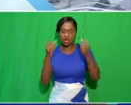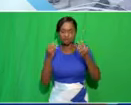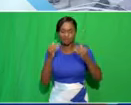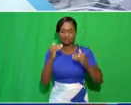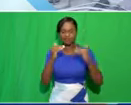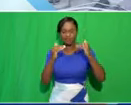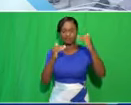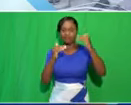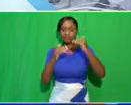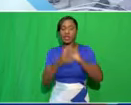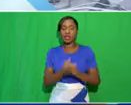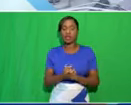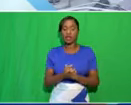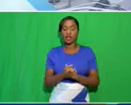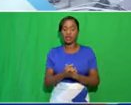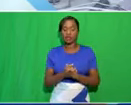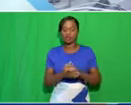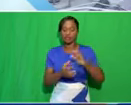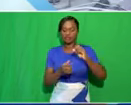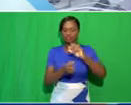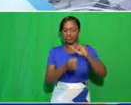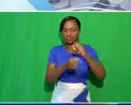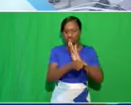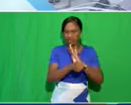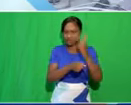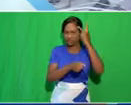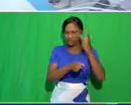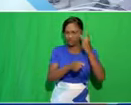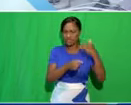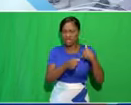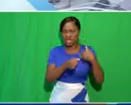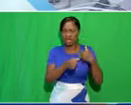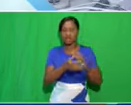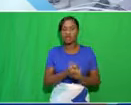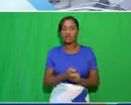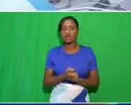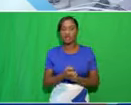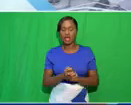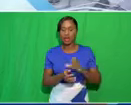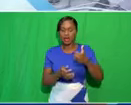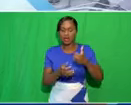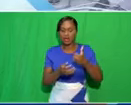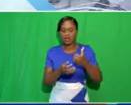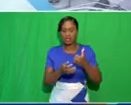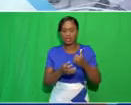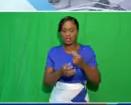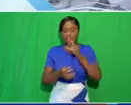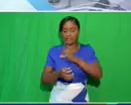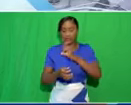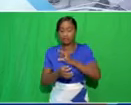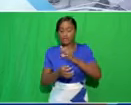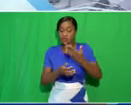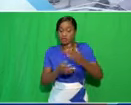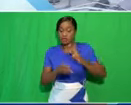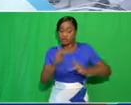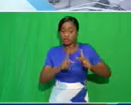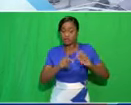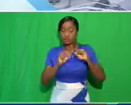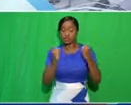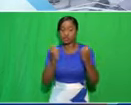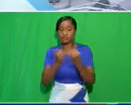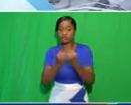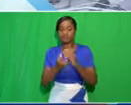occupational prestige, and the other opportunities afforded to persons in society. Some of the disparity they are